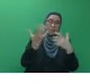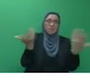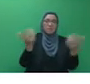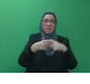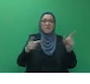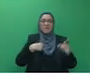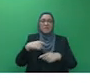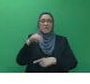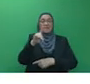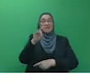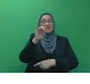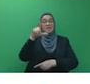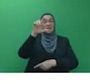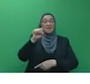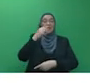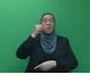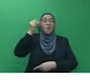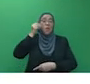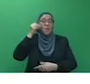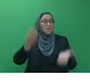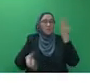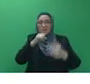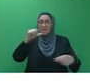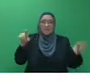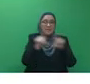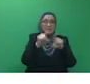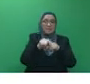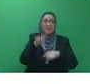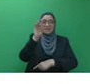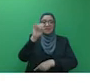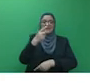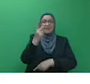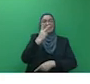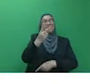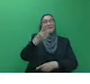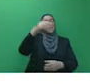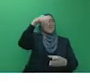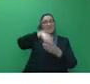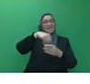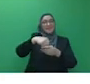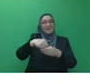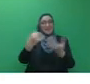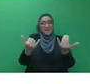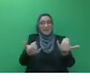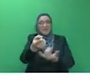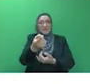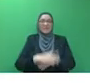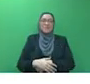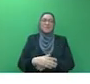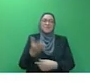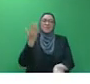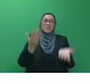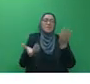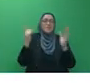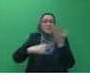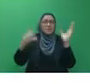uh what are some of the challenges which you could share with people to say look you're going to work from home or you're going to do things differently you